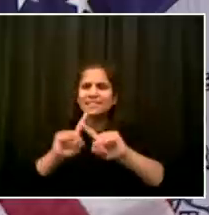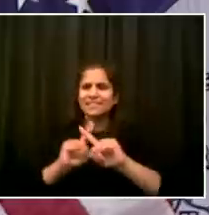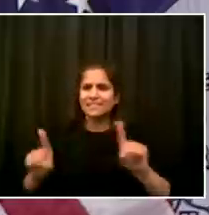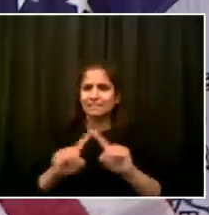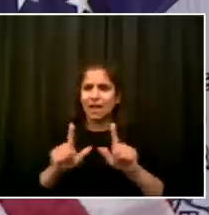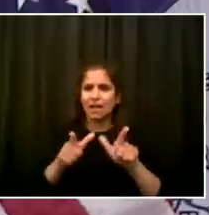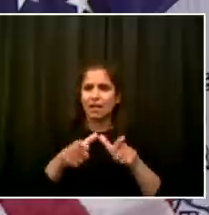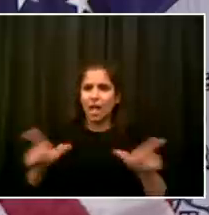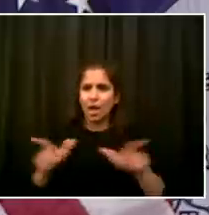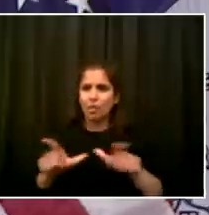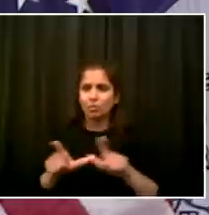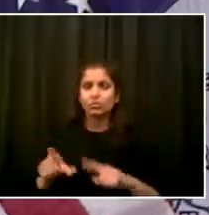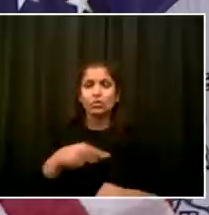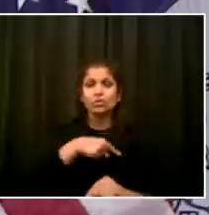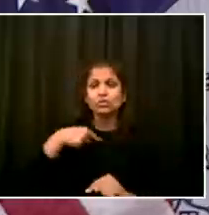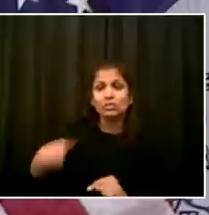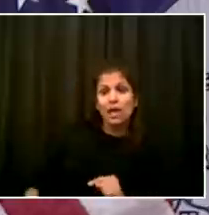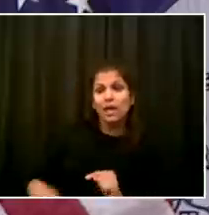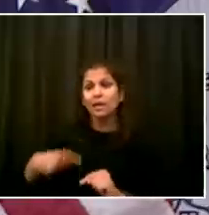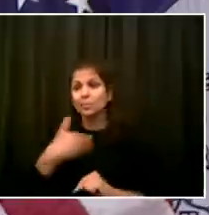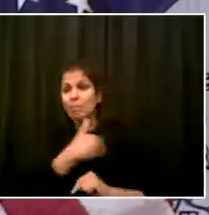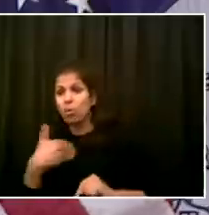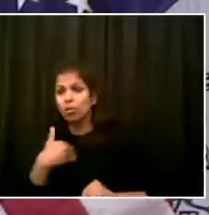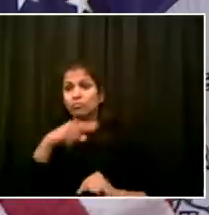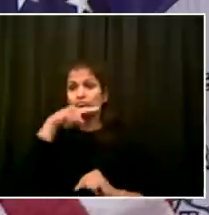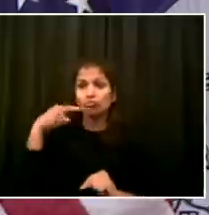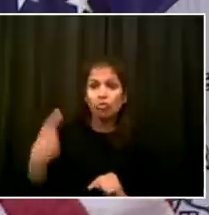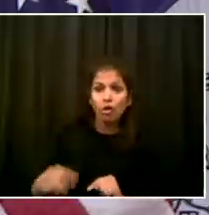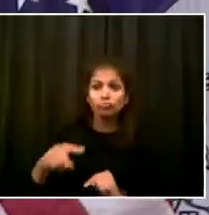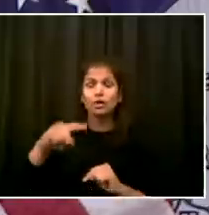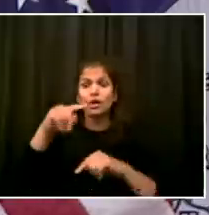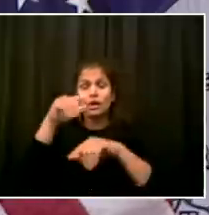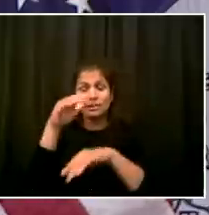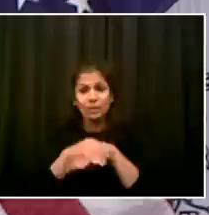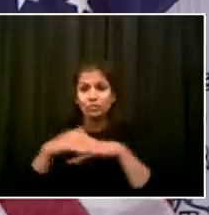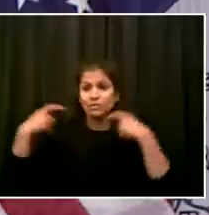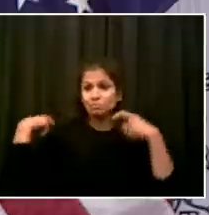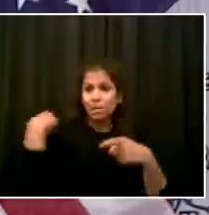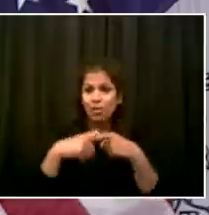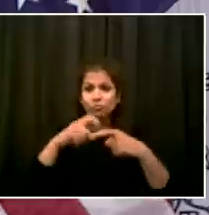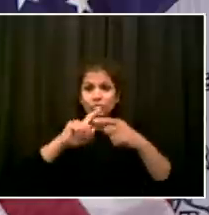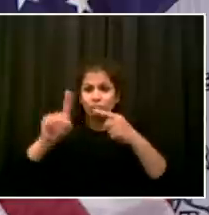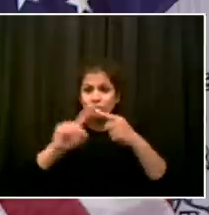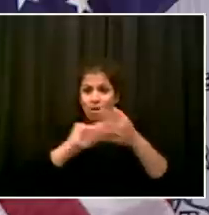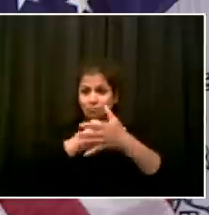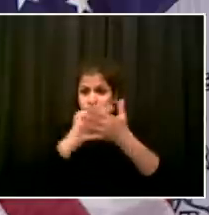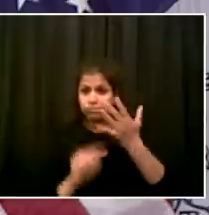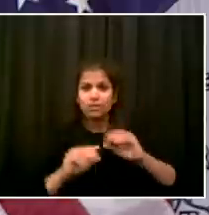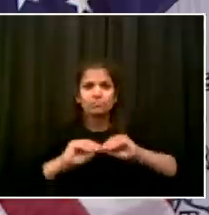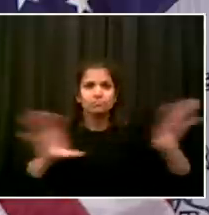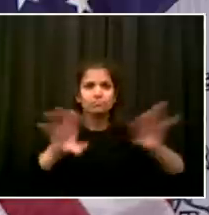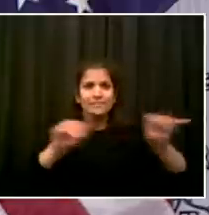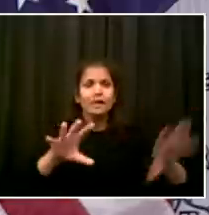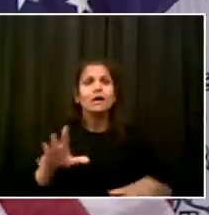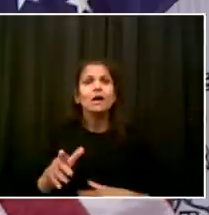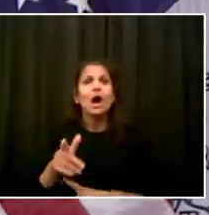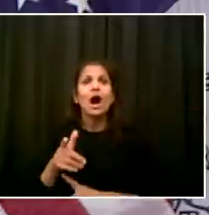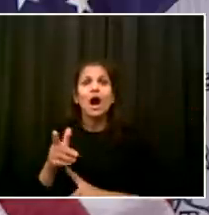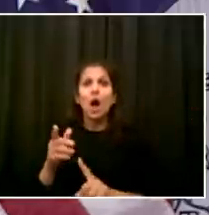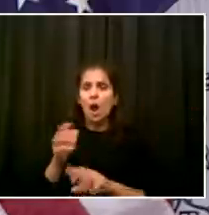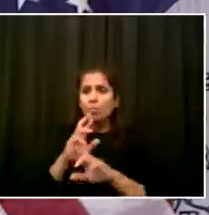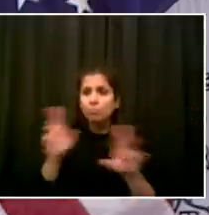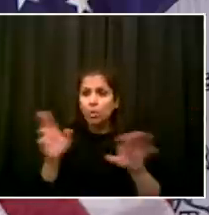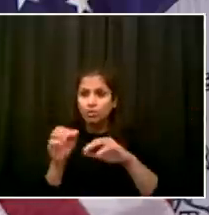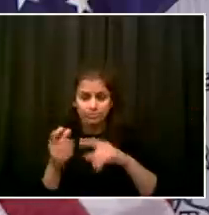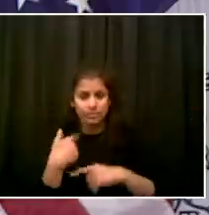affected. So I think it's really clear that, especially given all of us and